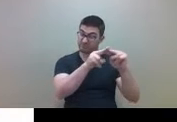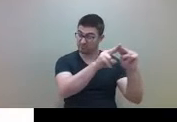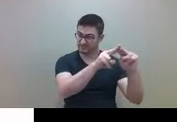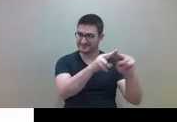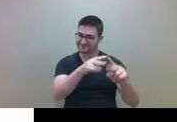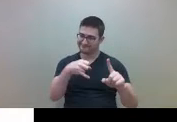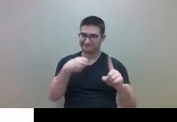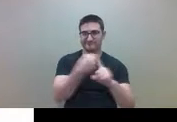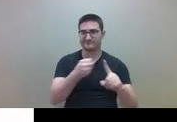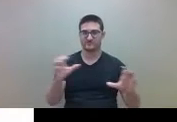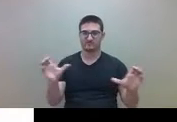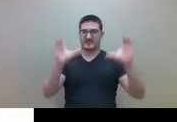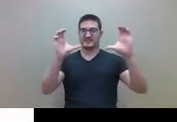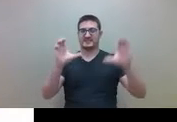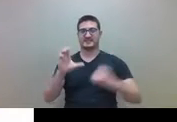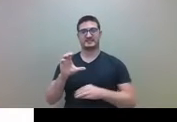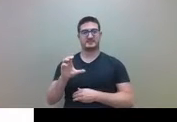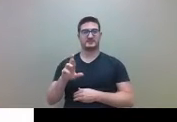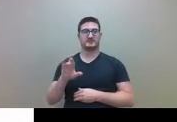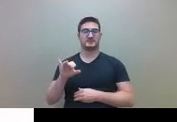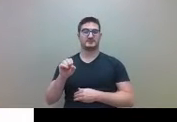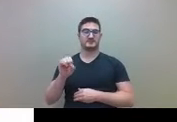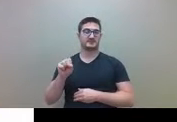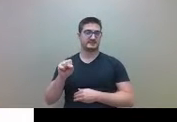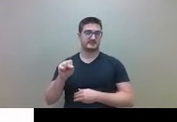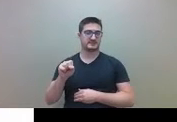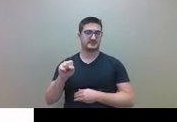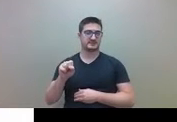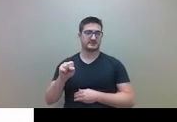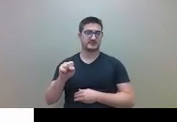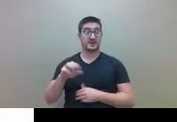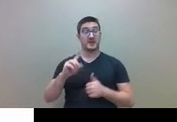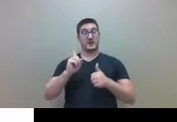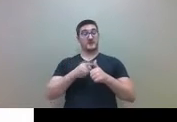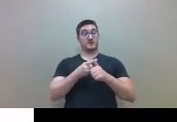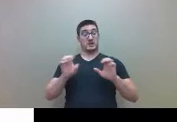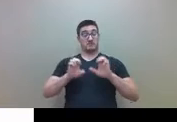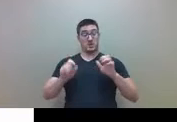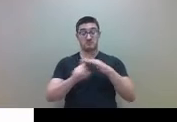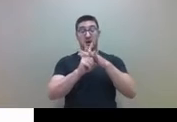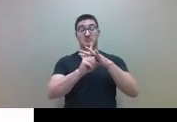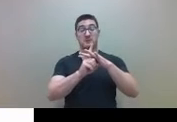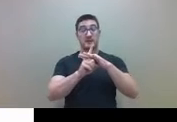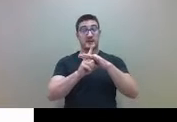is to address situations and emotions as soon as possible.